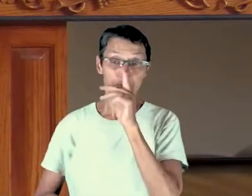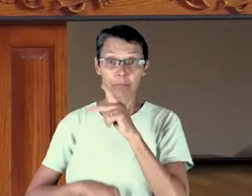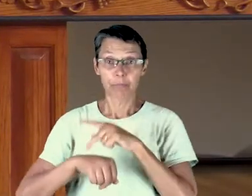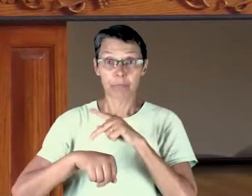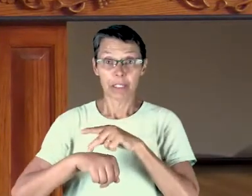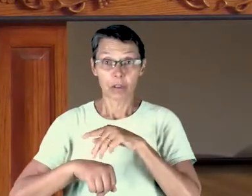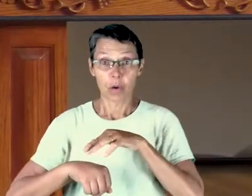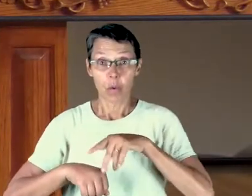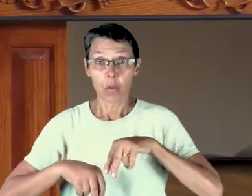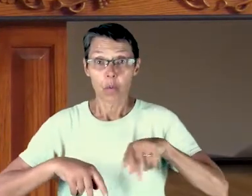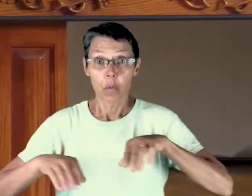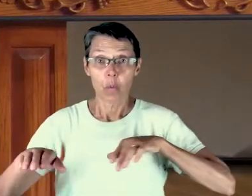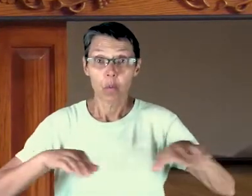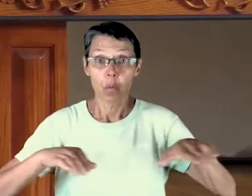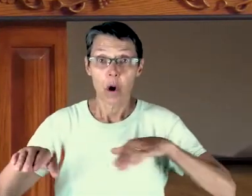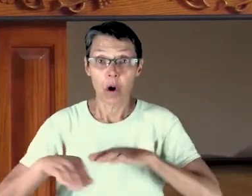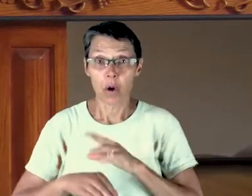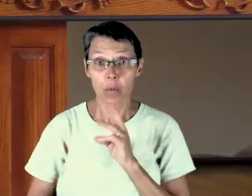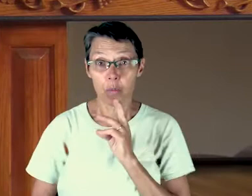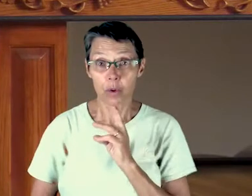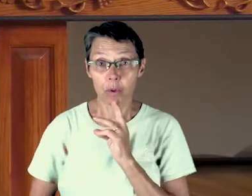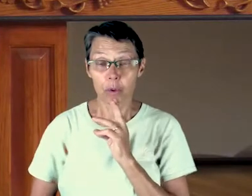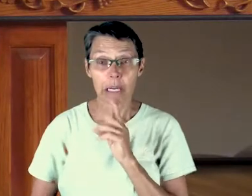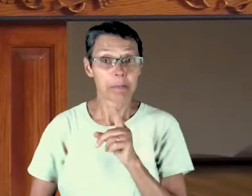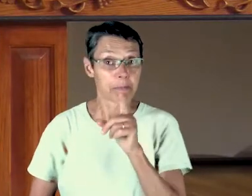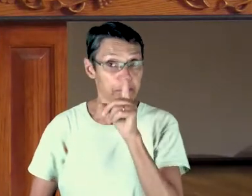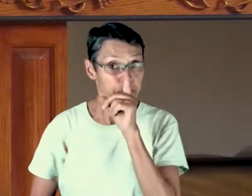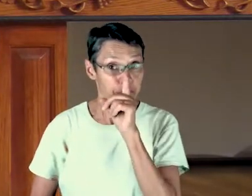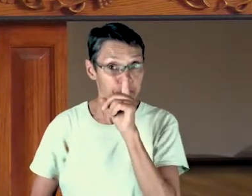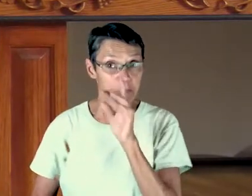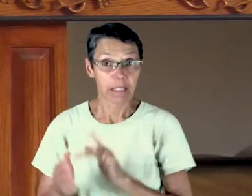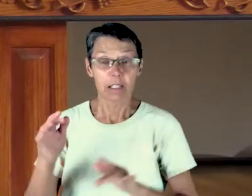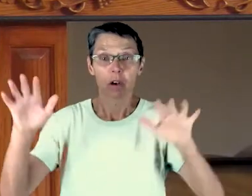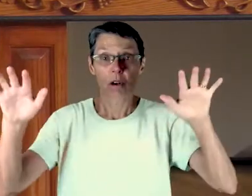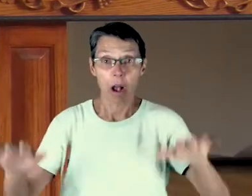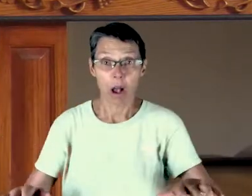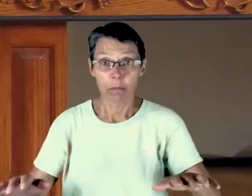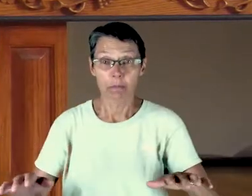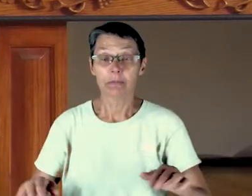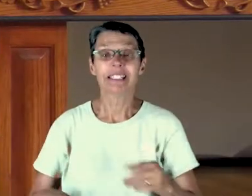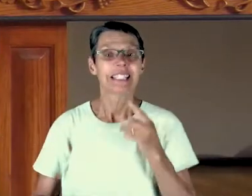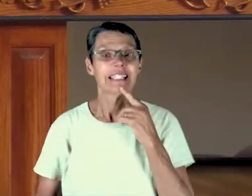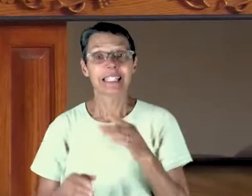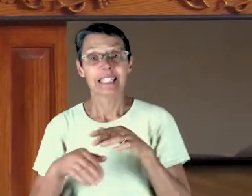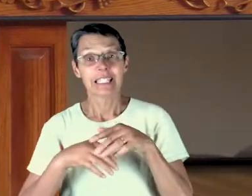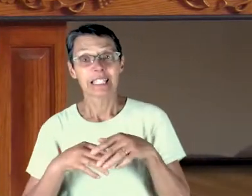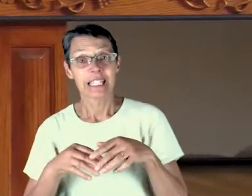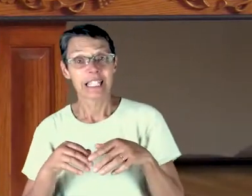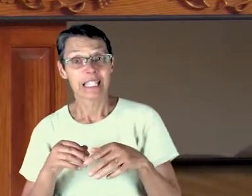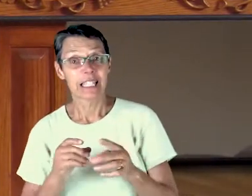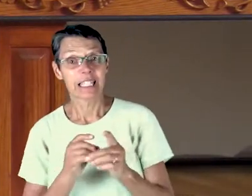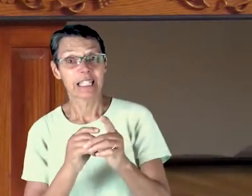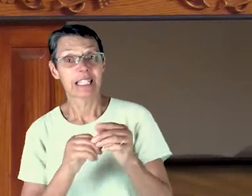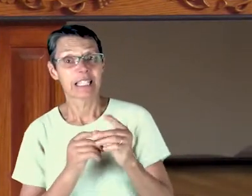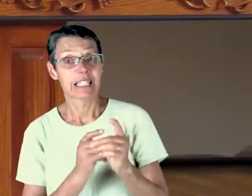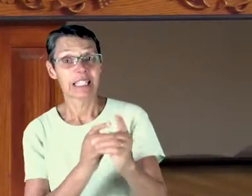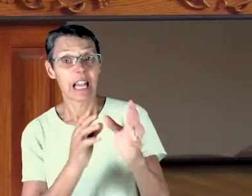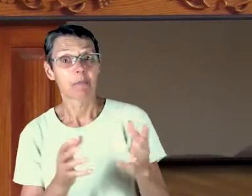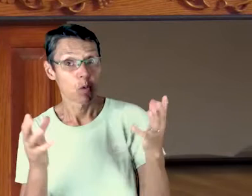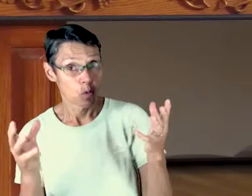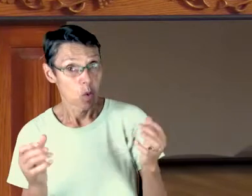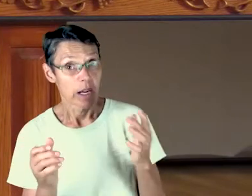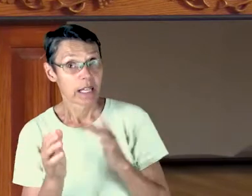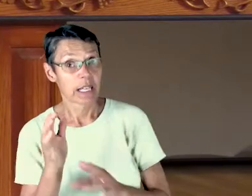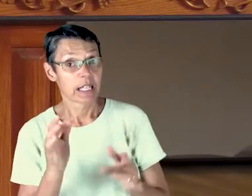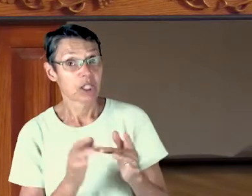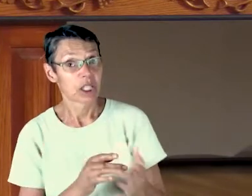It says that the disciples want him to get into the boat. We don't know if he does or not. It says suddenly they are at the other shoreline, so we don't even know if he calmed